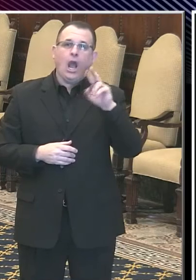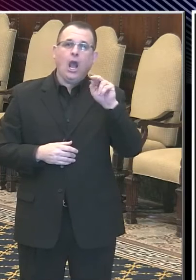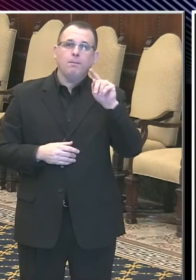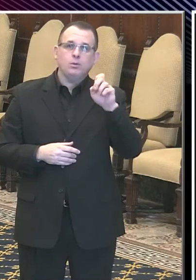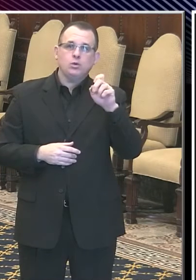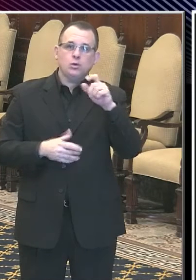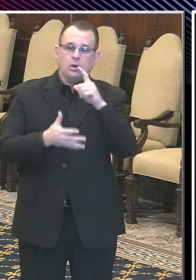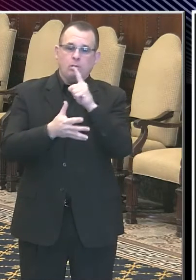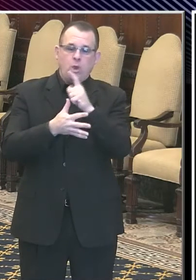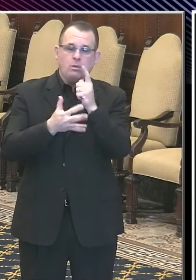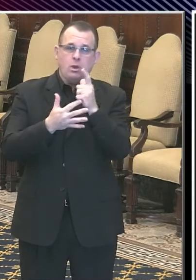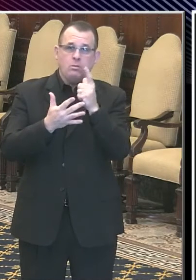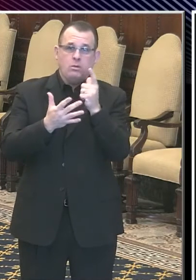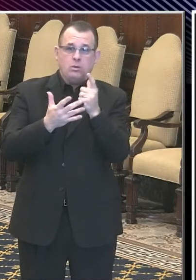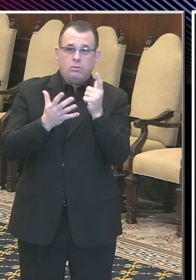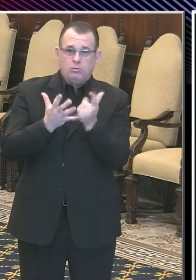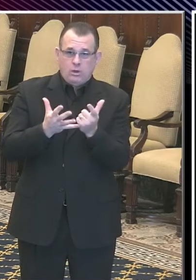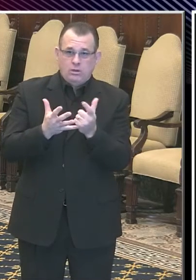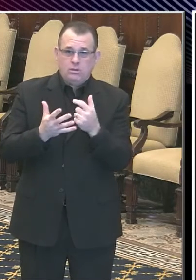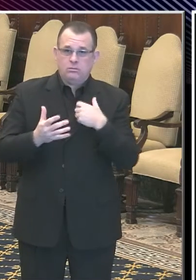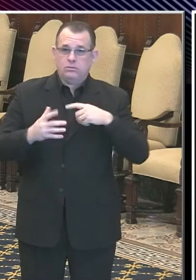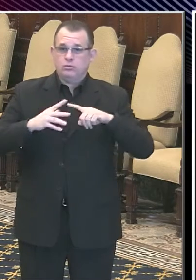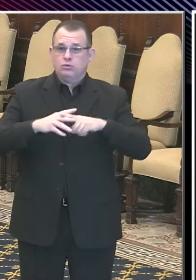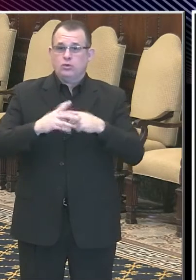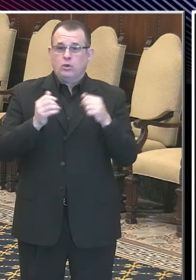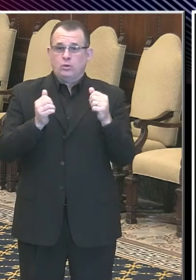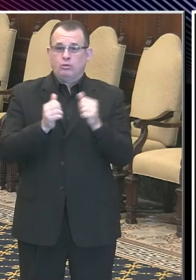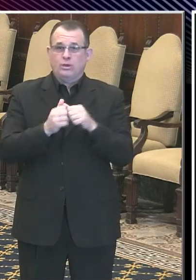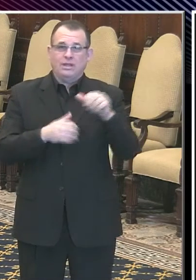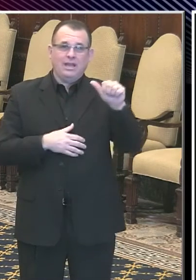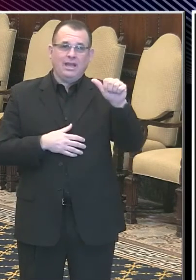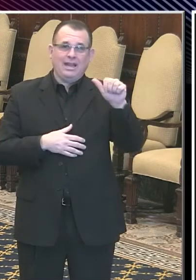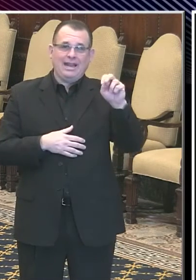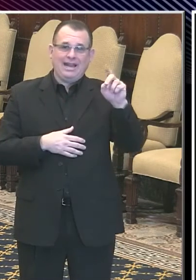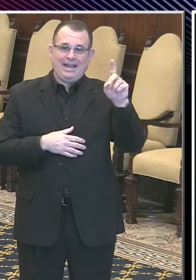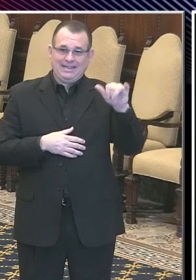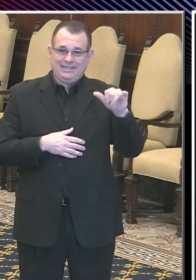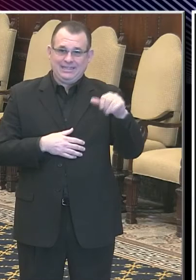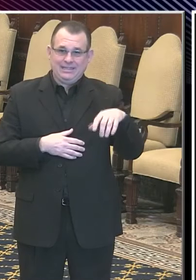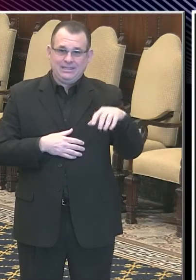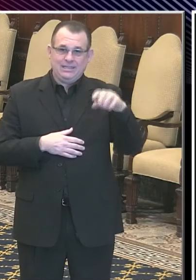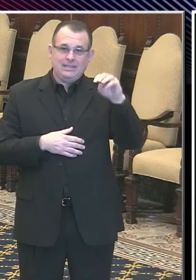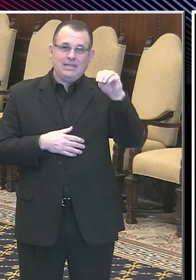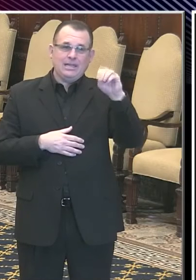now we will begin with Andy Metzger. Andy?